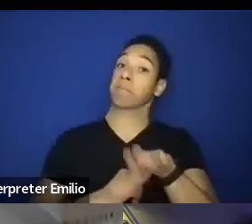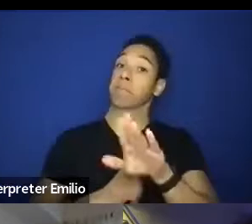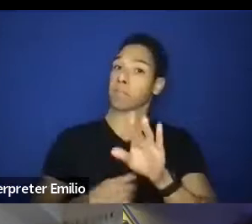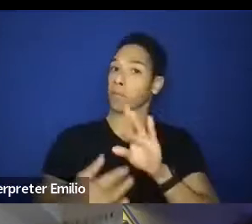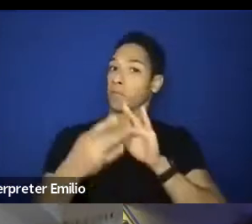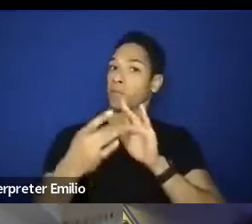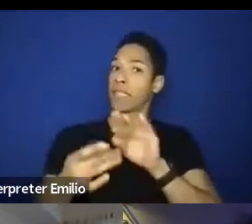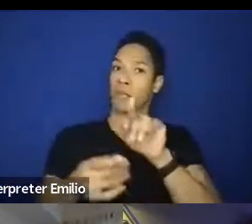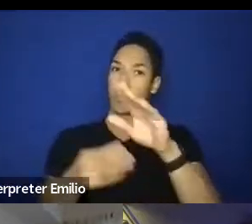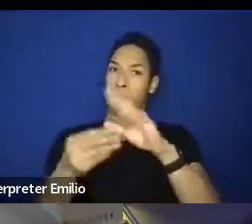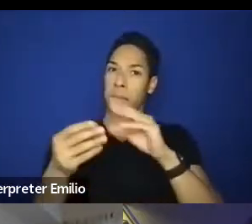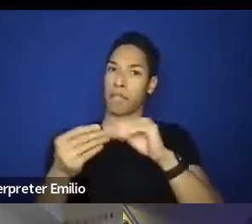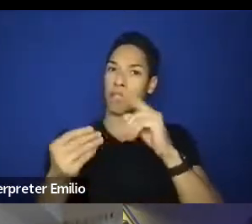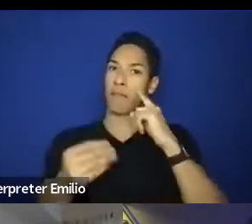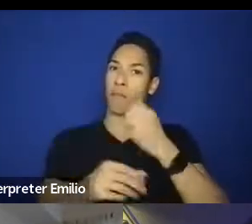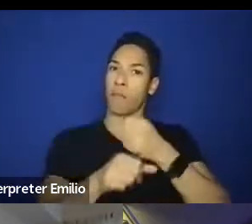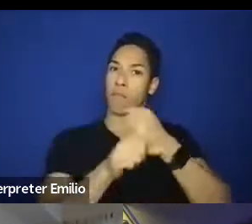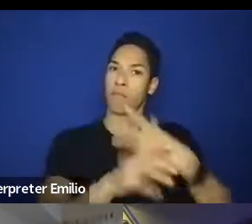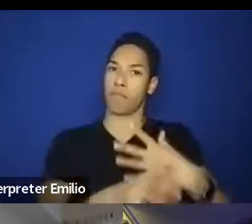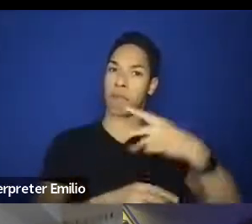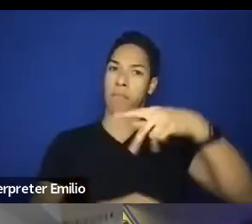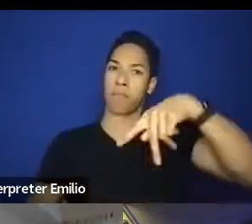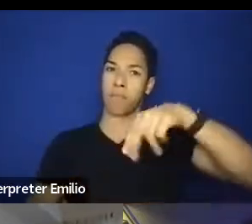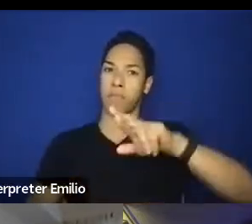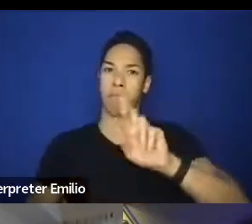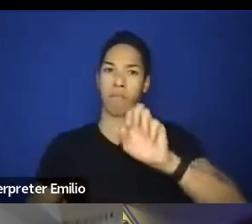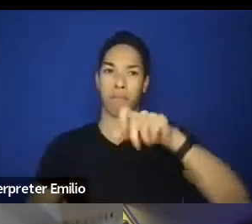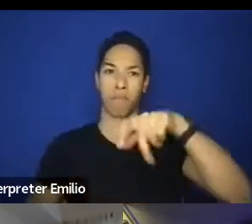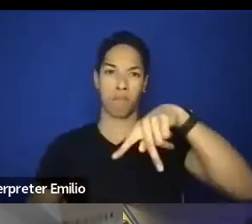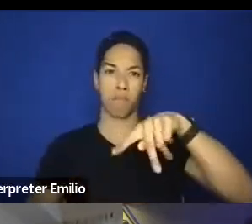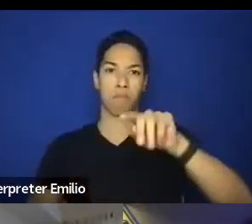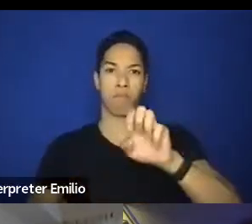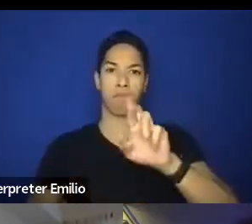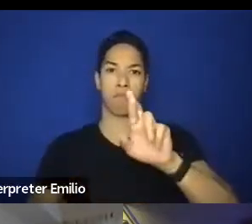I think